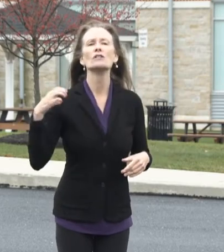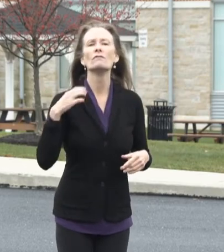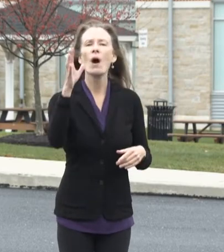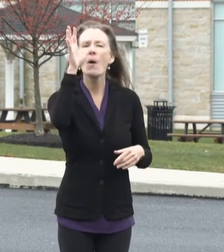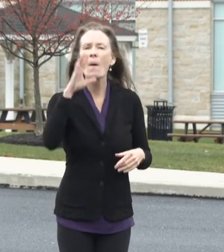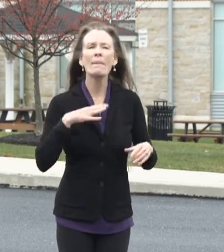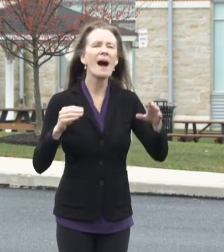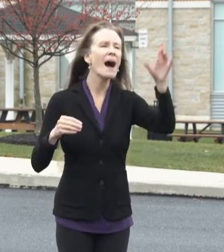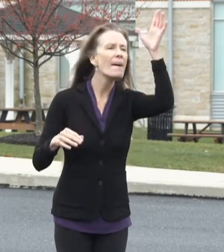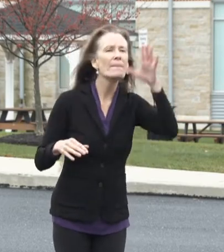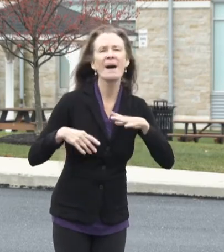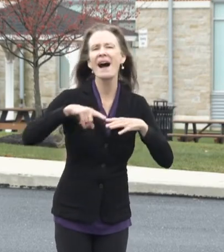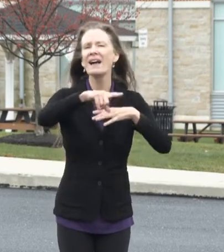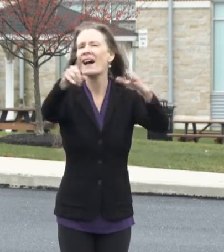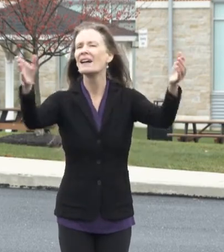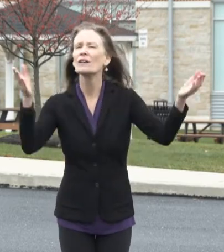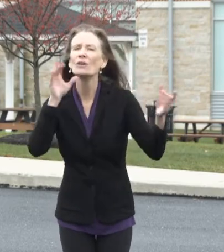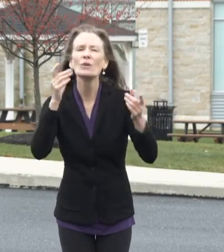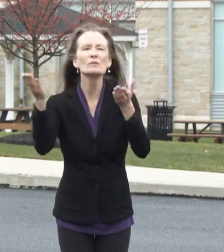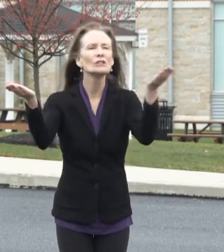country. Thank you.